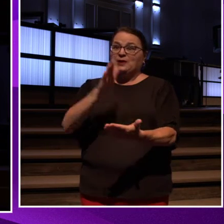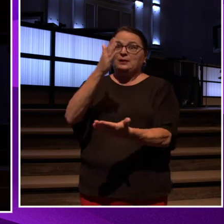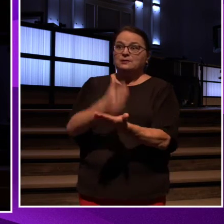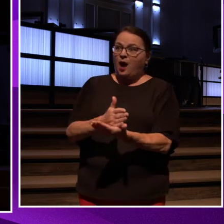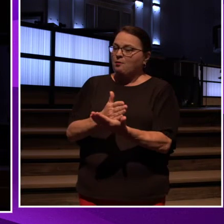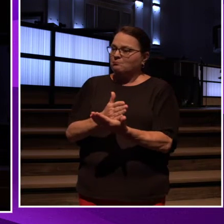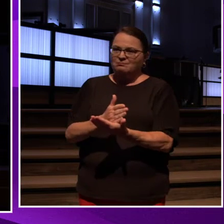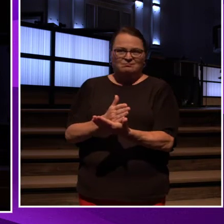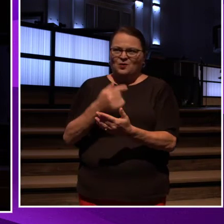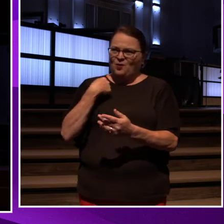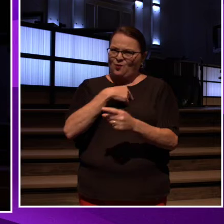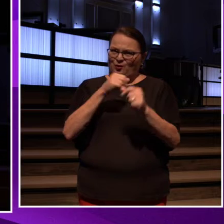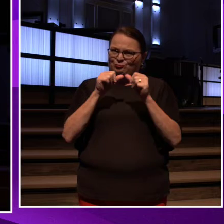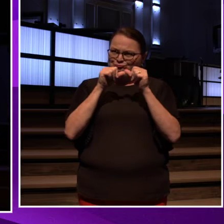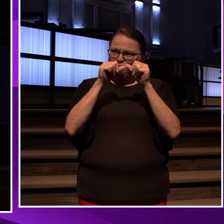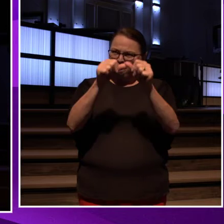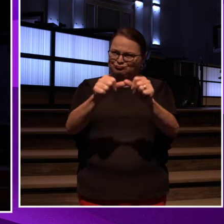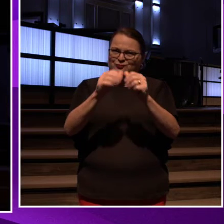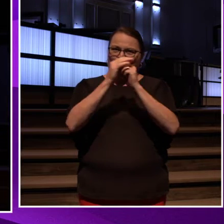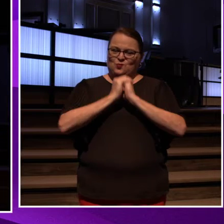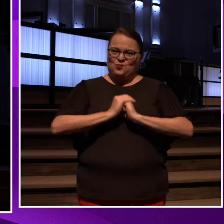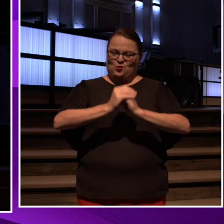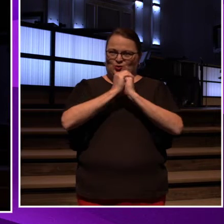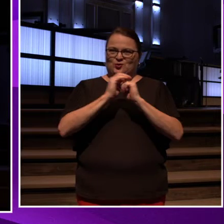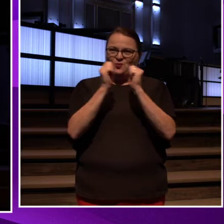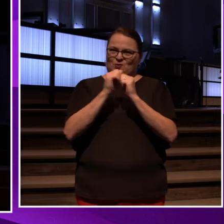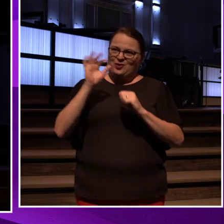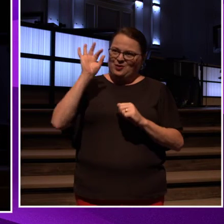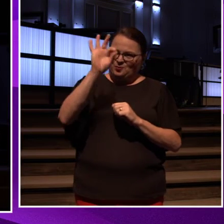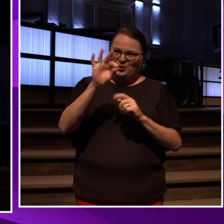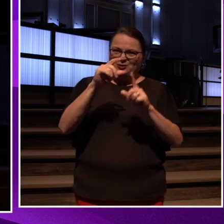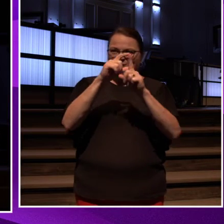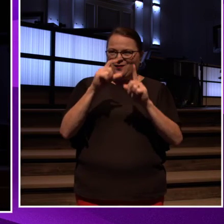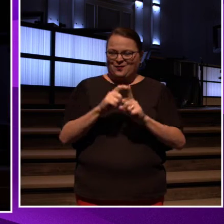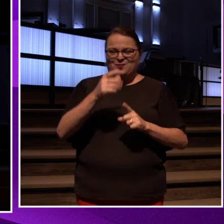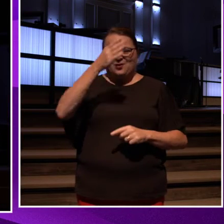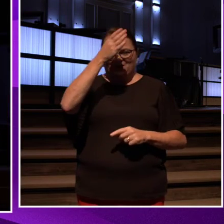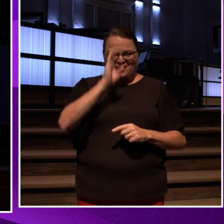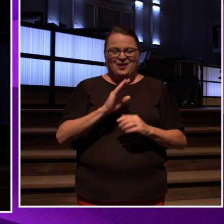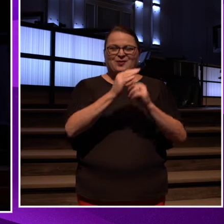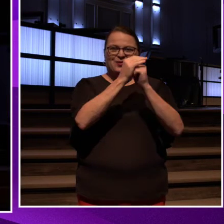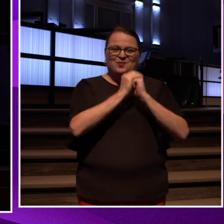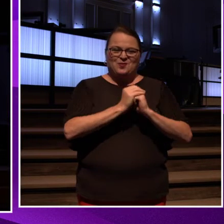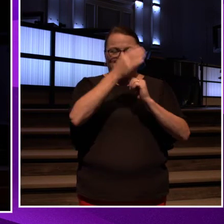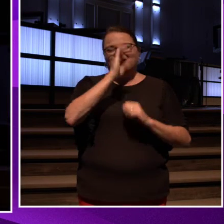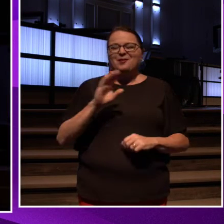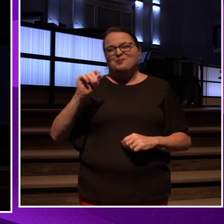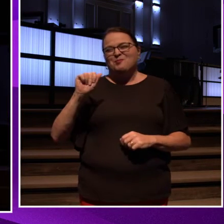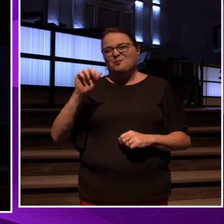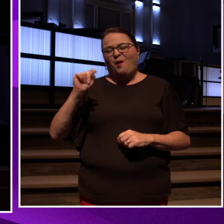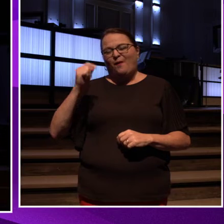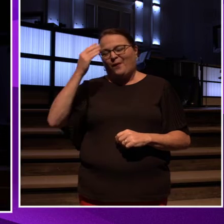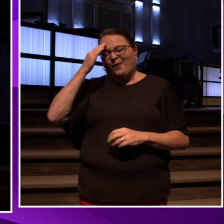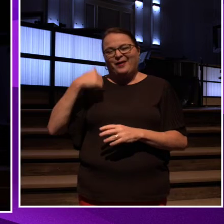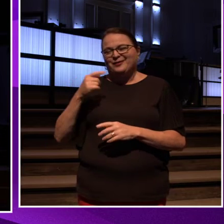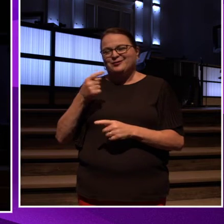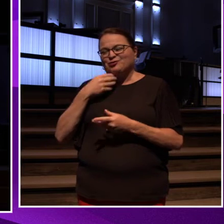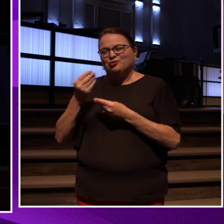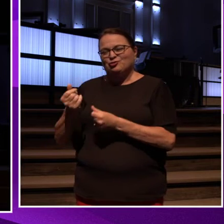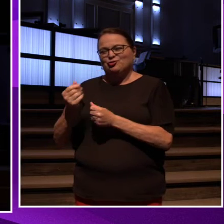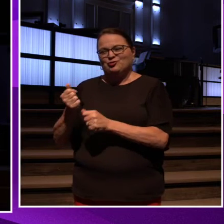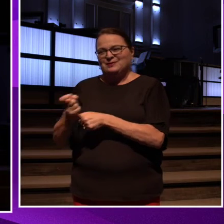God. And that's what the preaching of the word is. It's the worship of God. And Bart knows that. I'm just teasing with him. I was